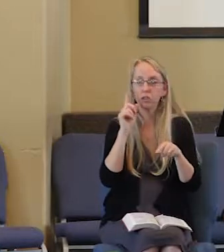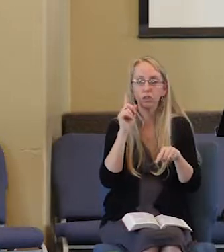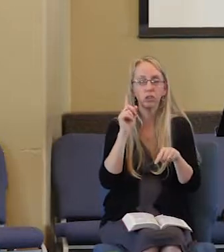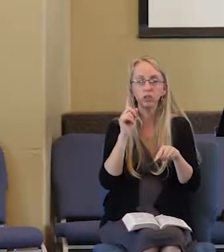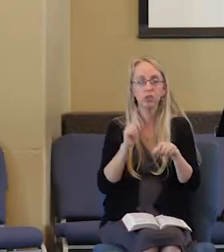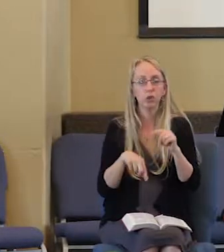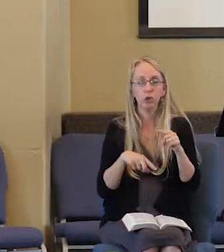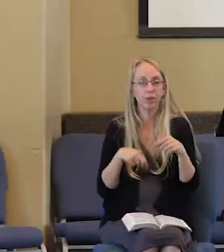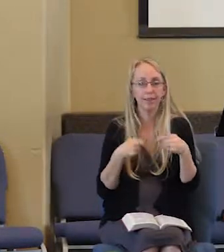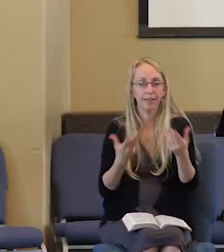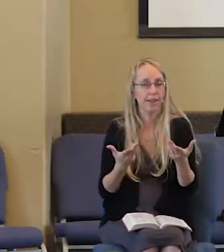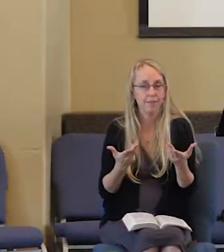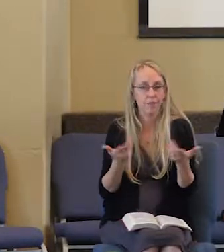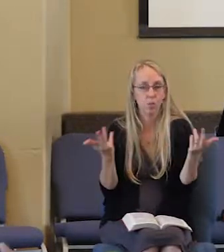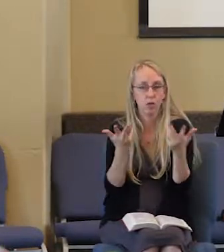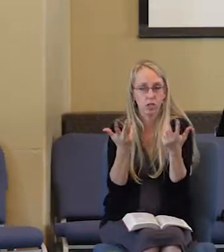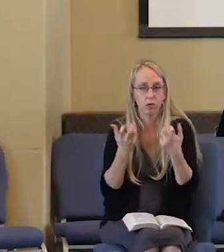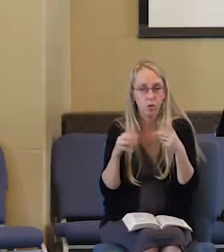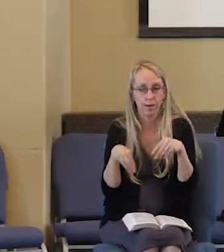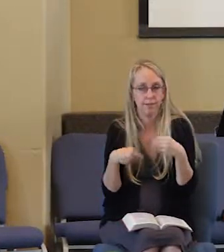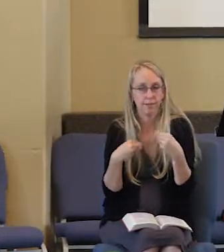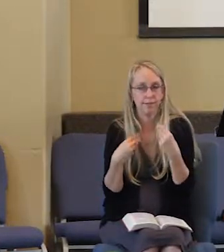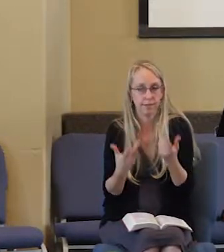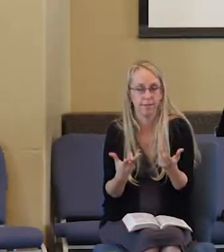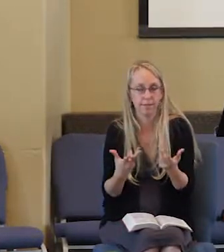give what she wanted to give.